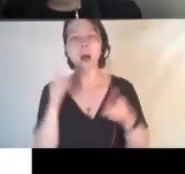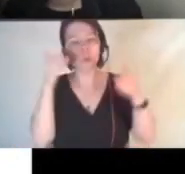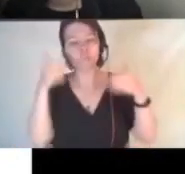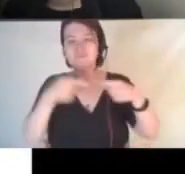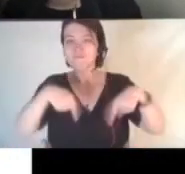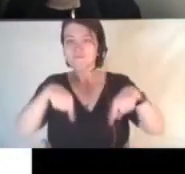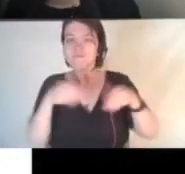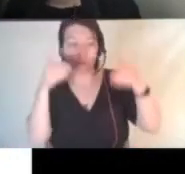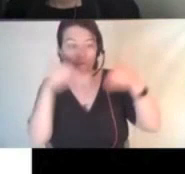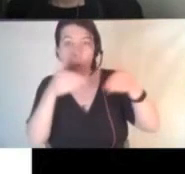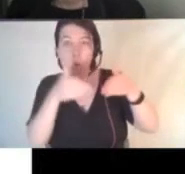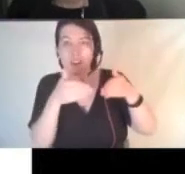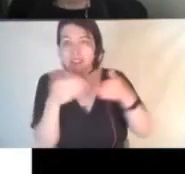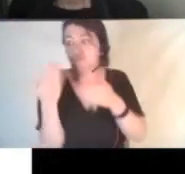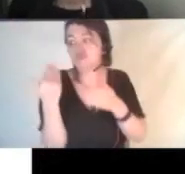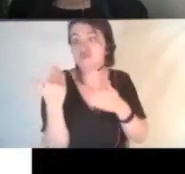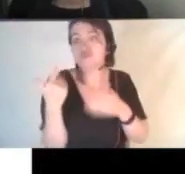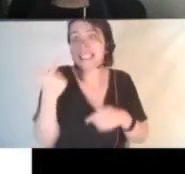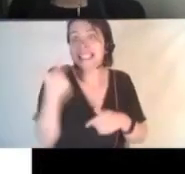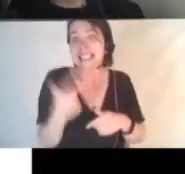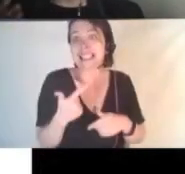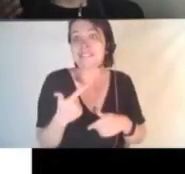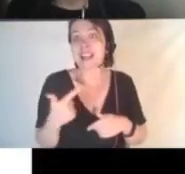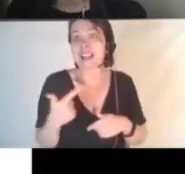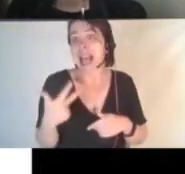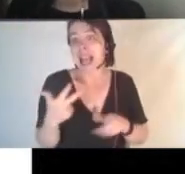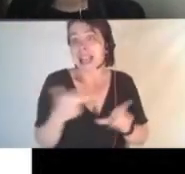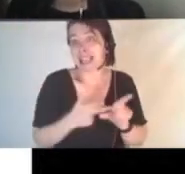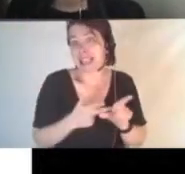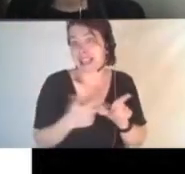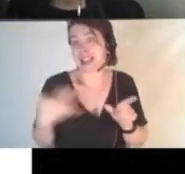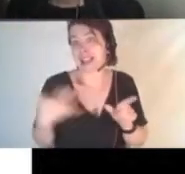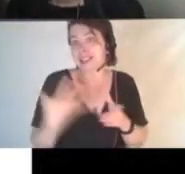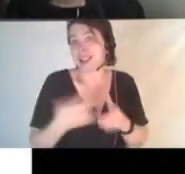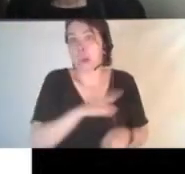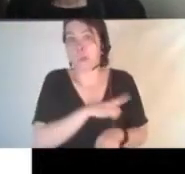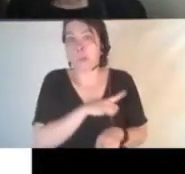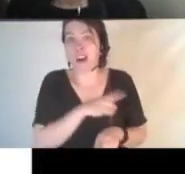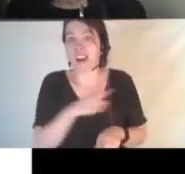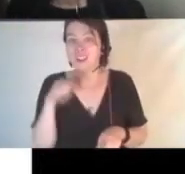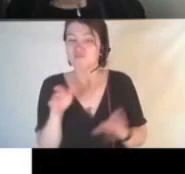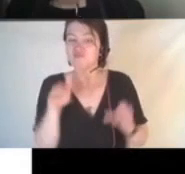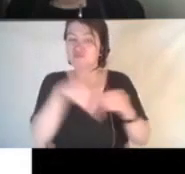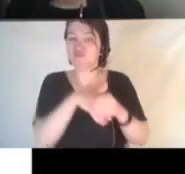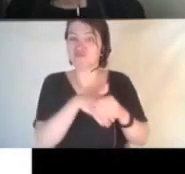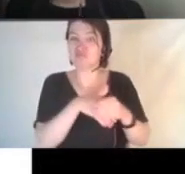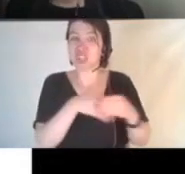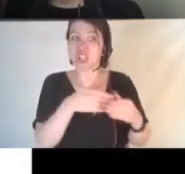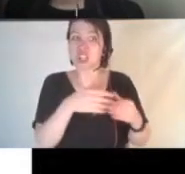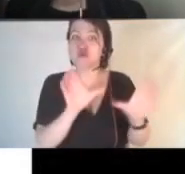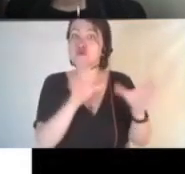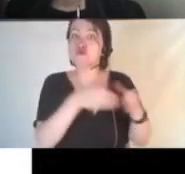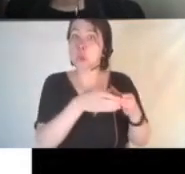years, because you took part in a lot of group exhibitions, you got a lot of attention, but in the last 7 or 8 years, you've